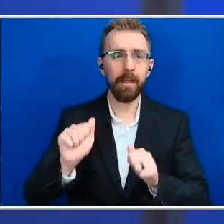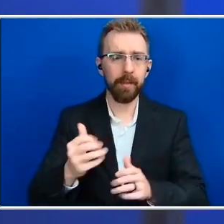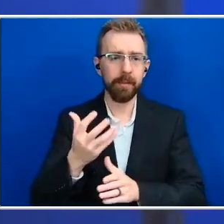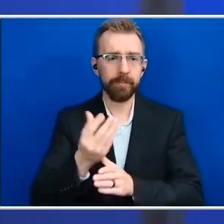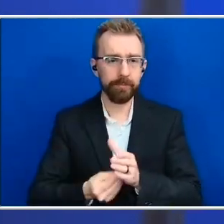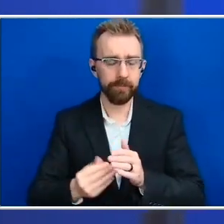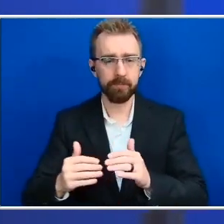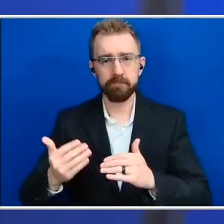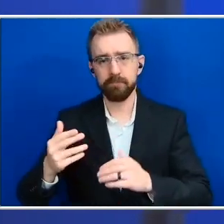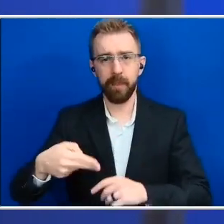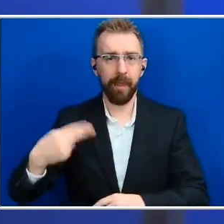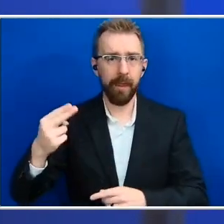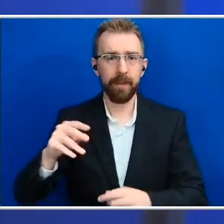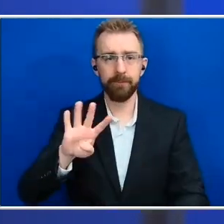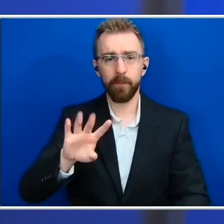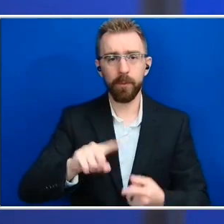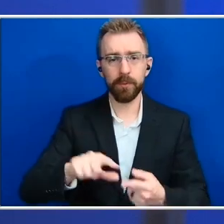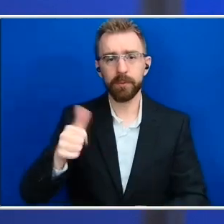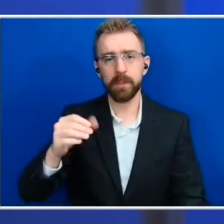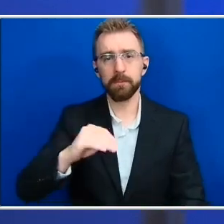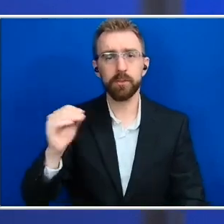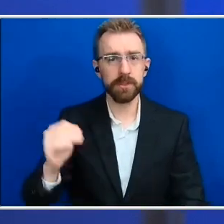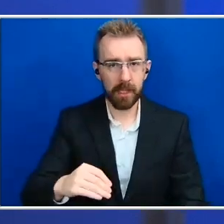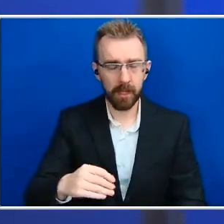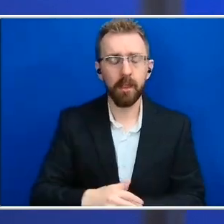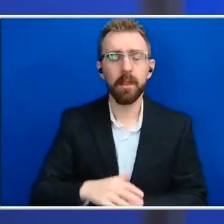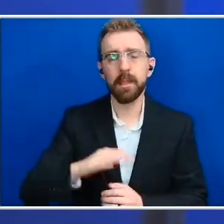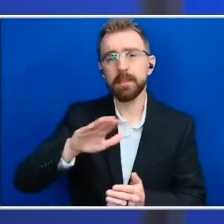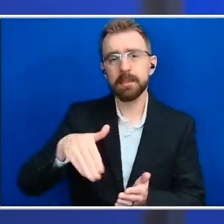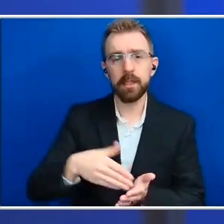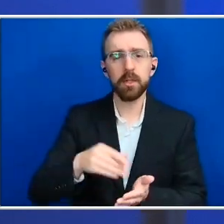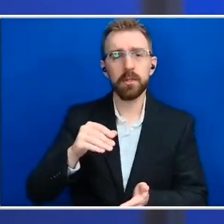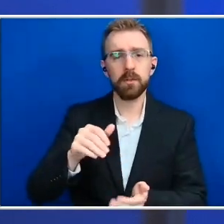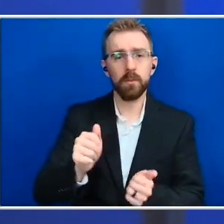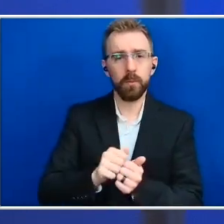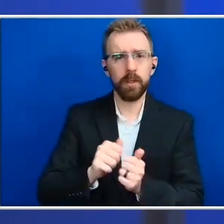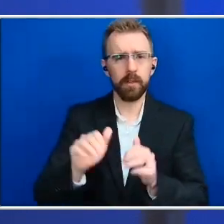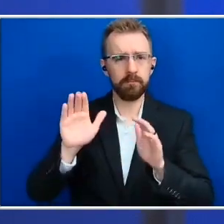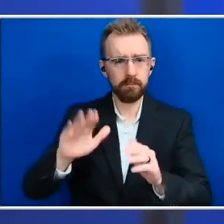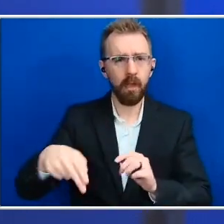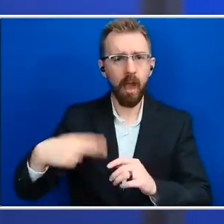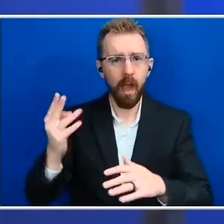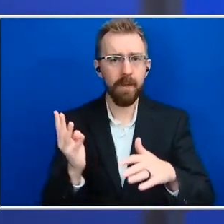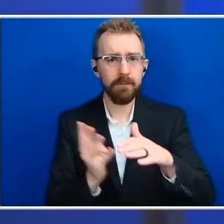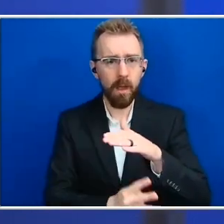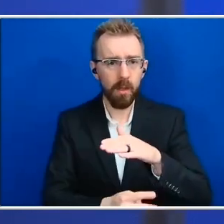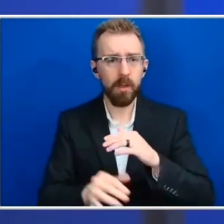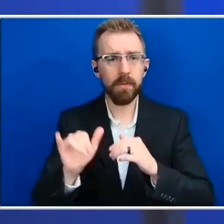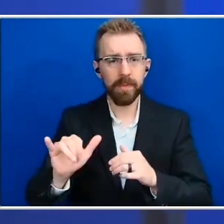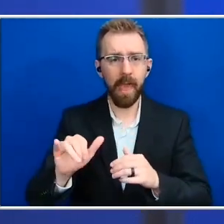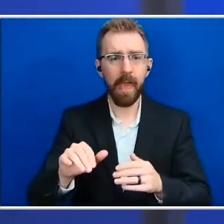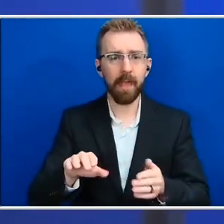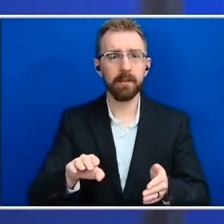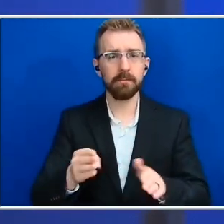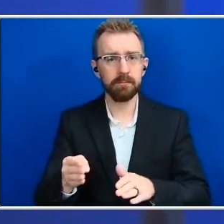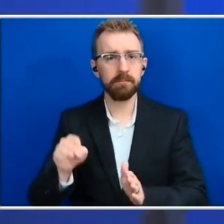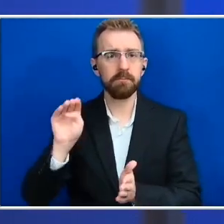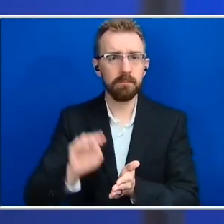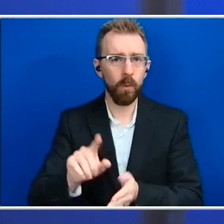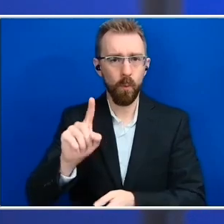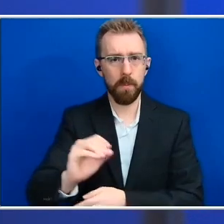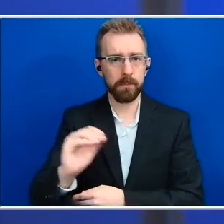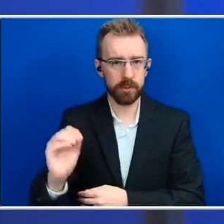10%. In centers of excellence with high volume, that mortality in 30 days drops to 1%, but there is